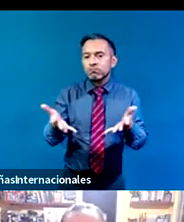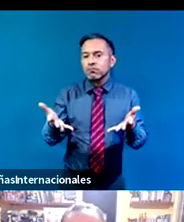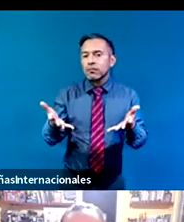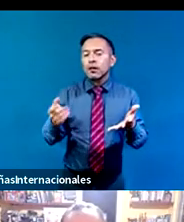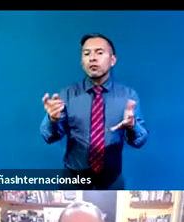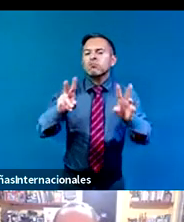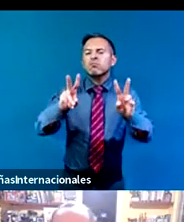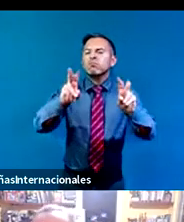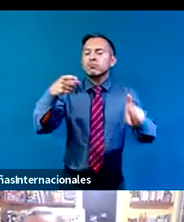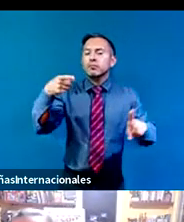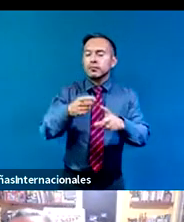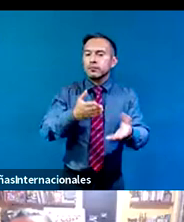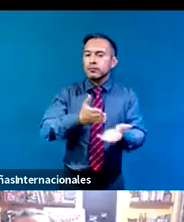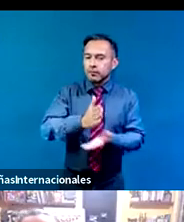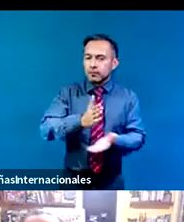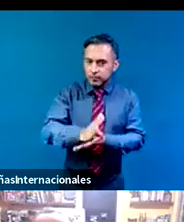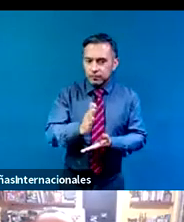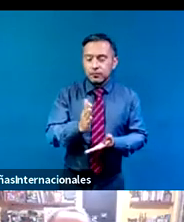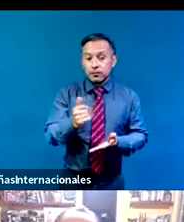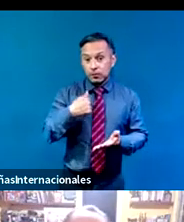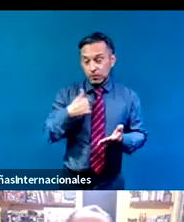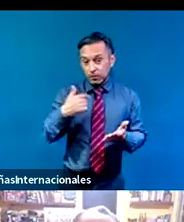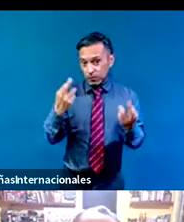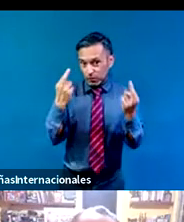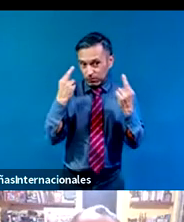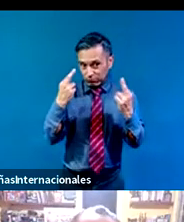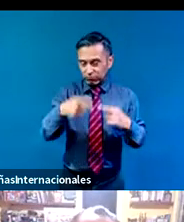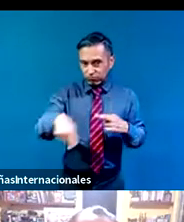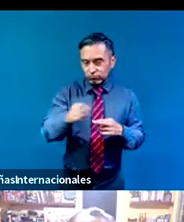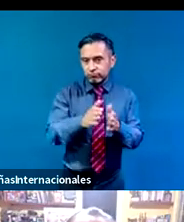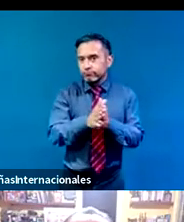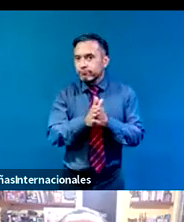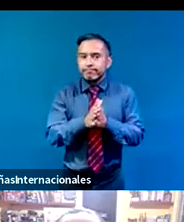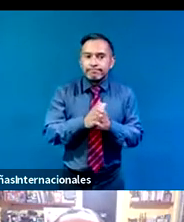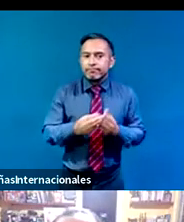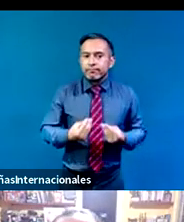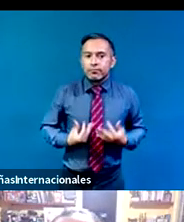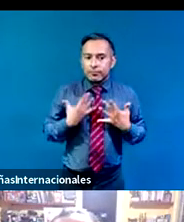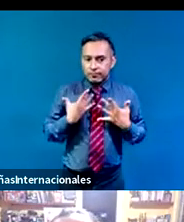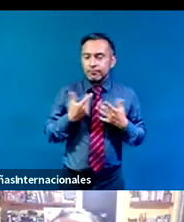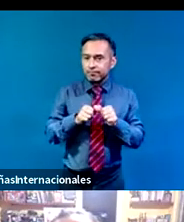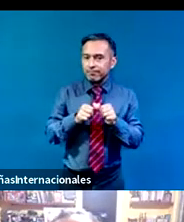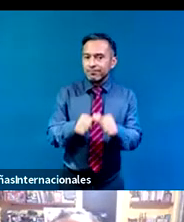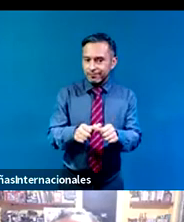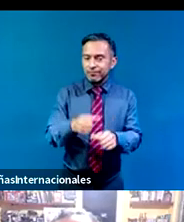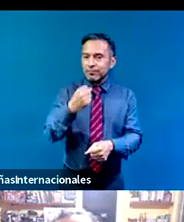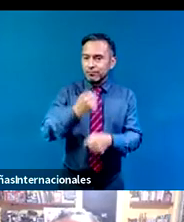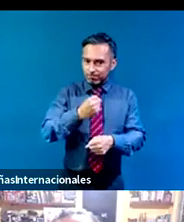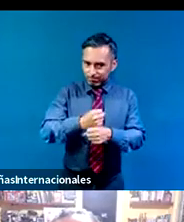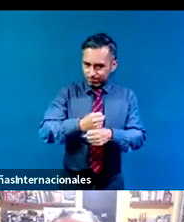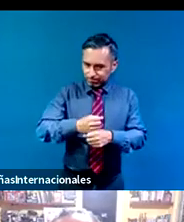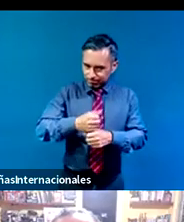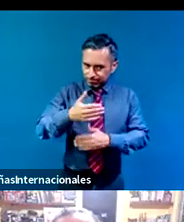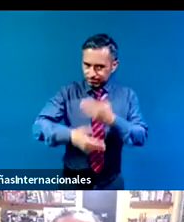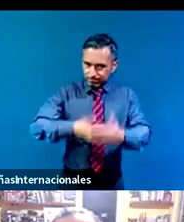energized as I am to contribute towards the realization of economic justice and rights for women and girls. Thank you again, Seemin,